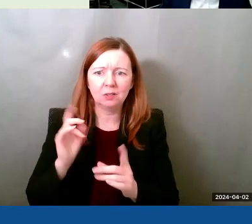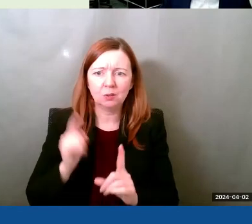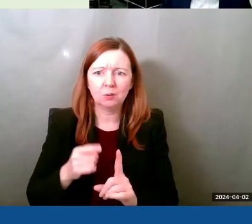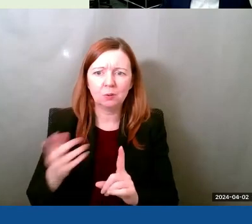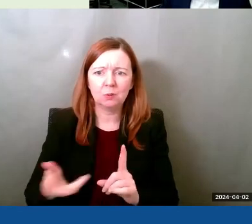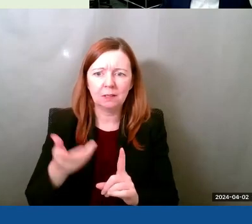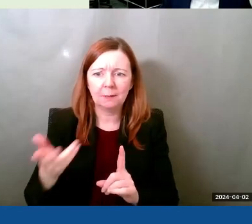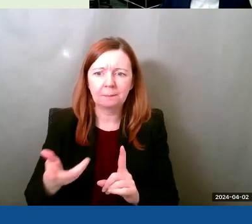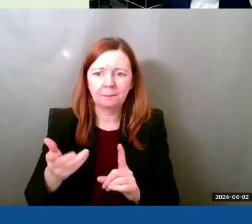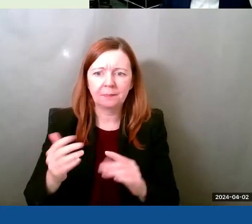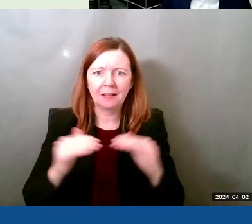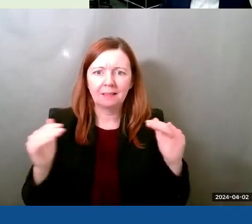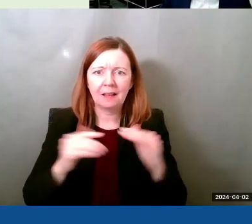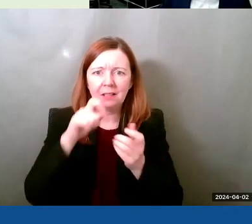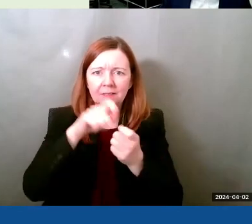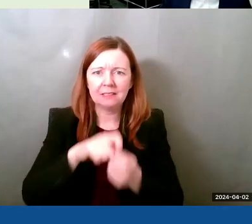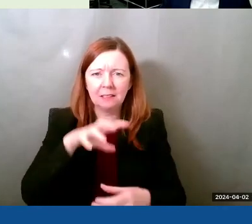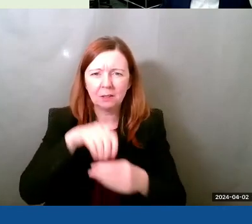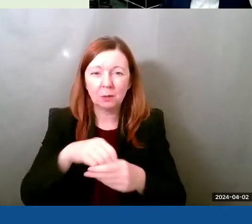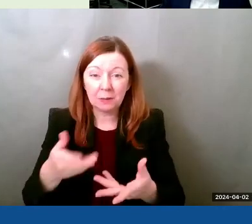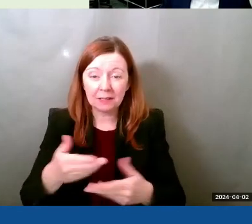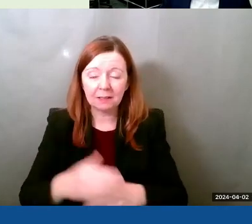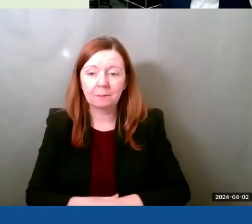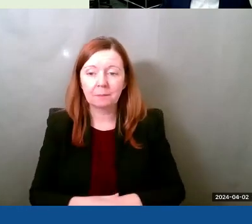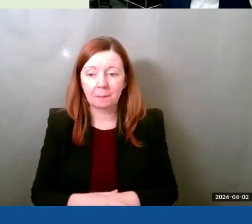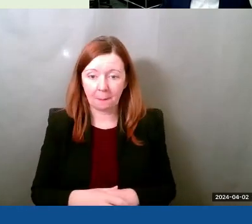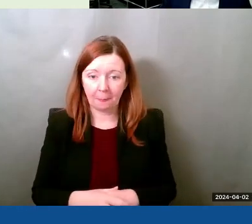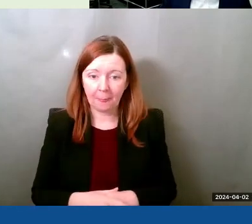to the level of detail included?